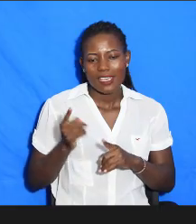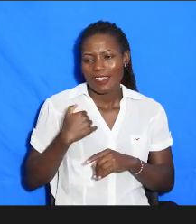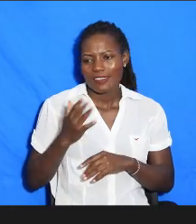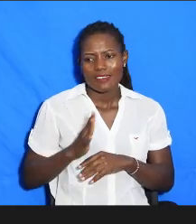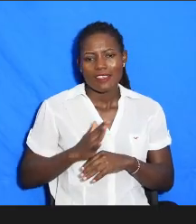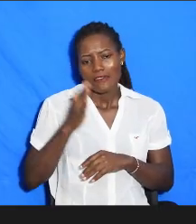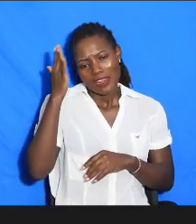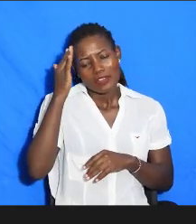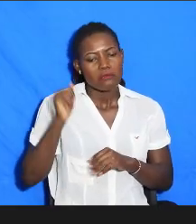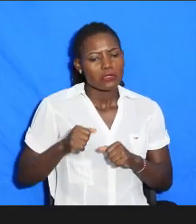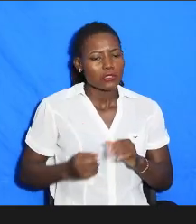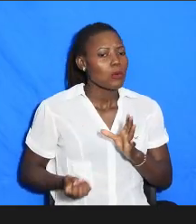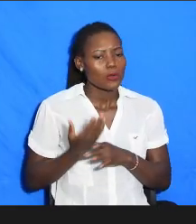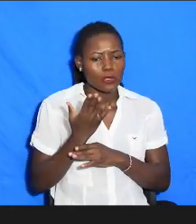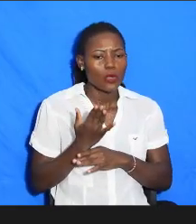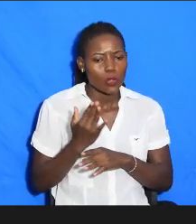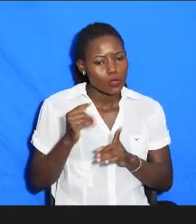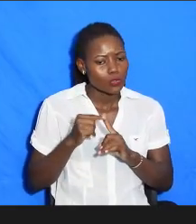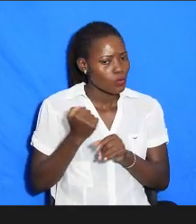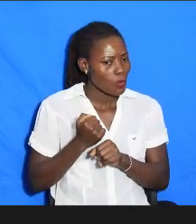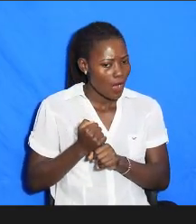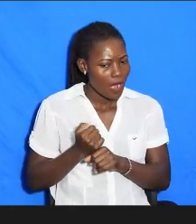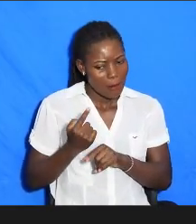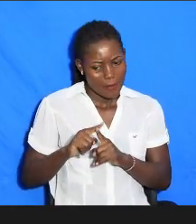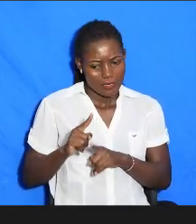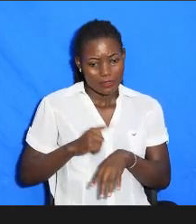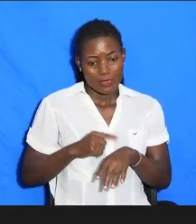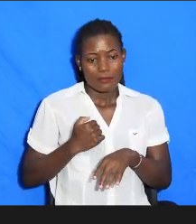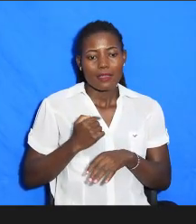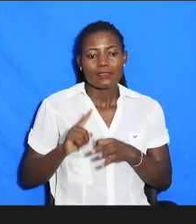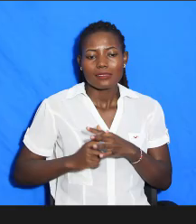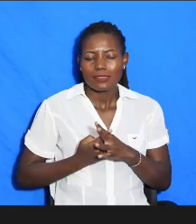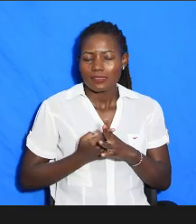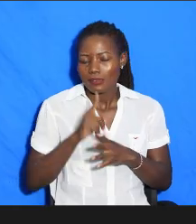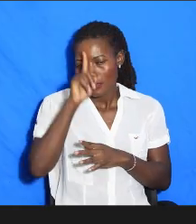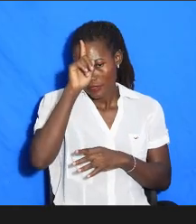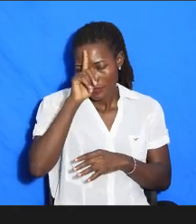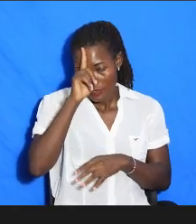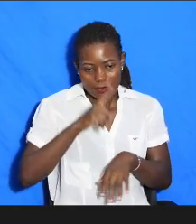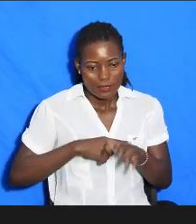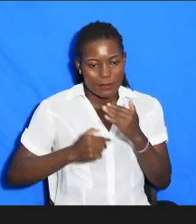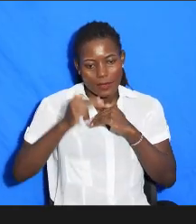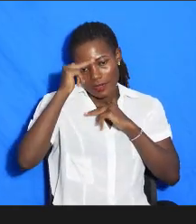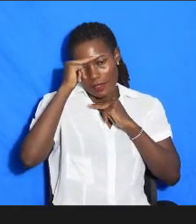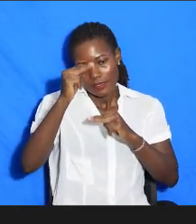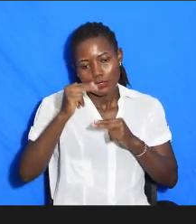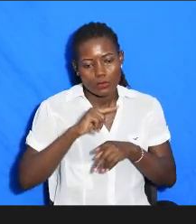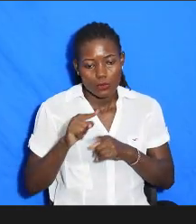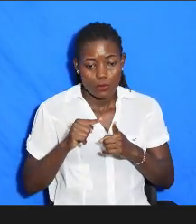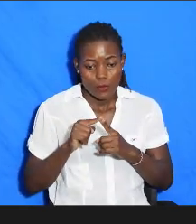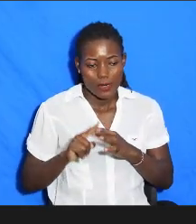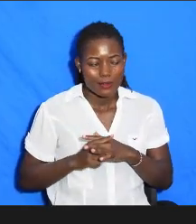can grow up into a career. But I think I started taking it seriously while I was in high school, when I started